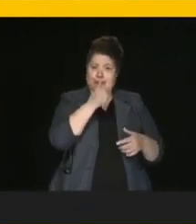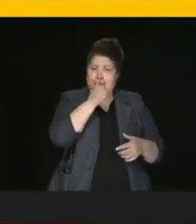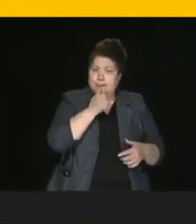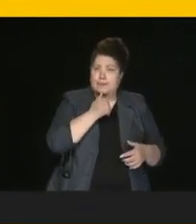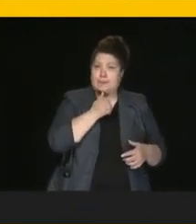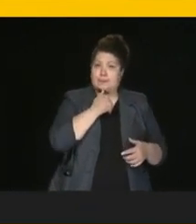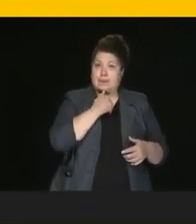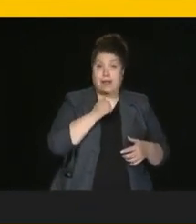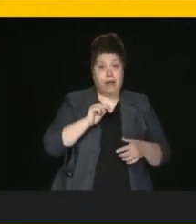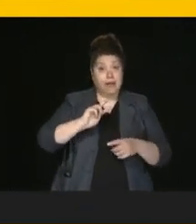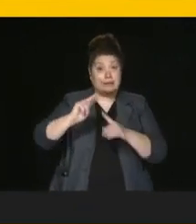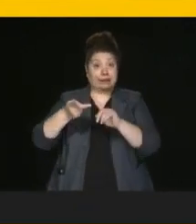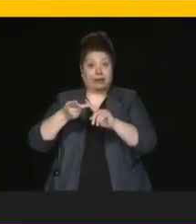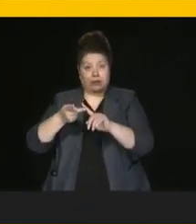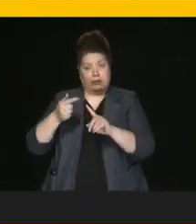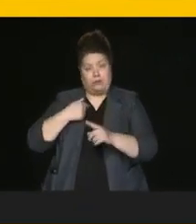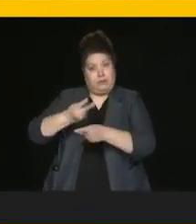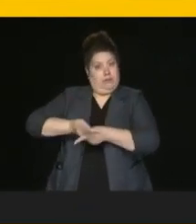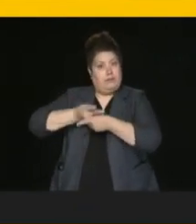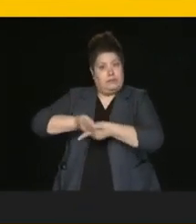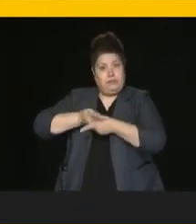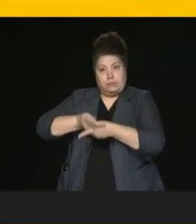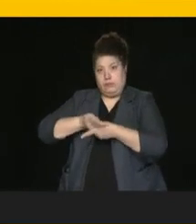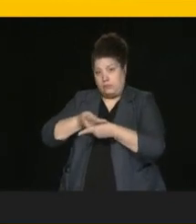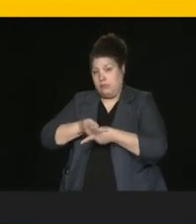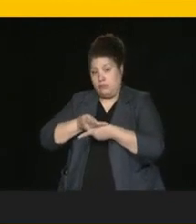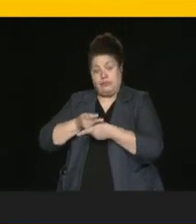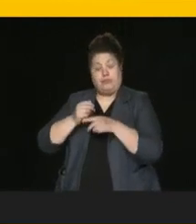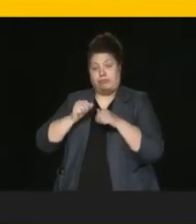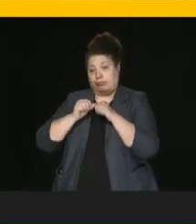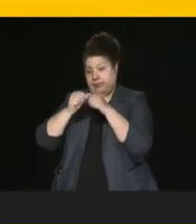have reached a very low number of cases.